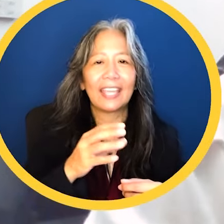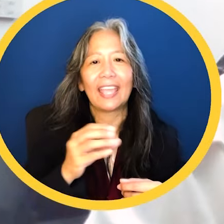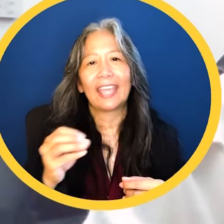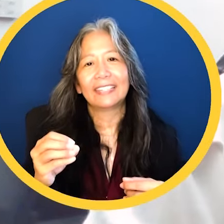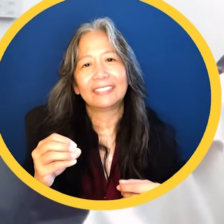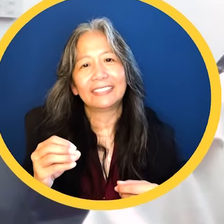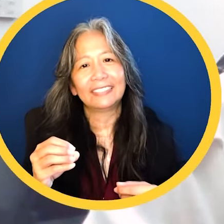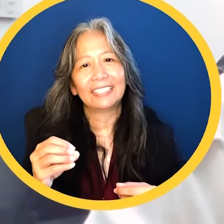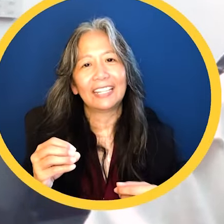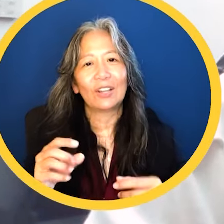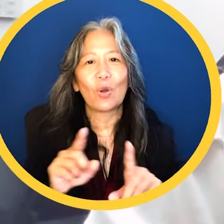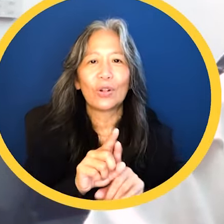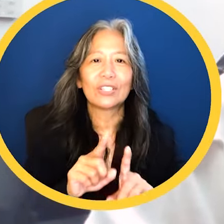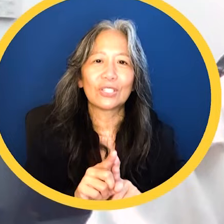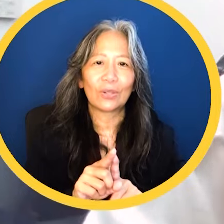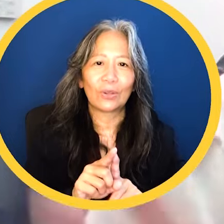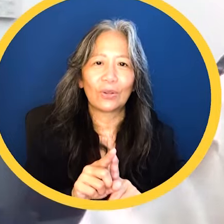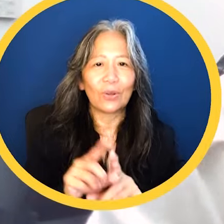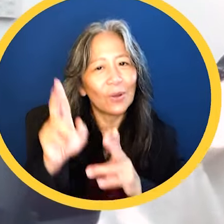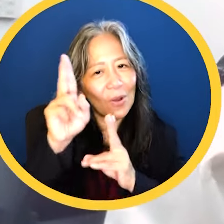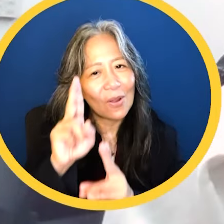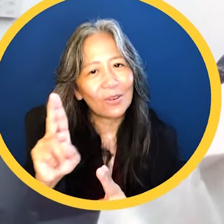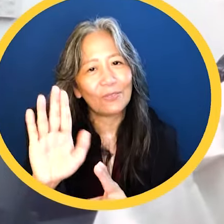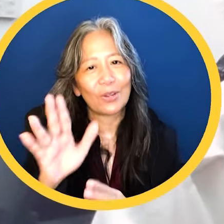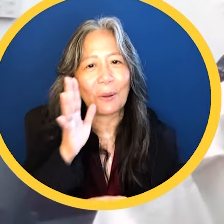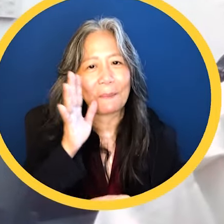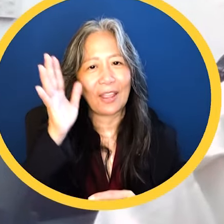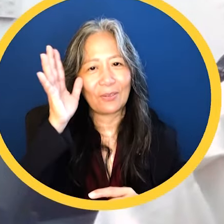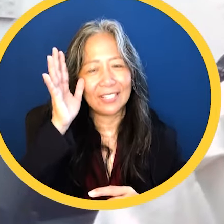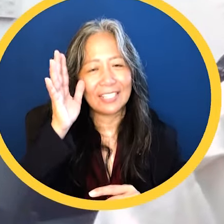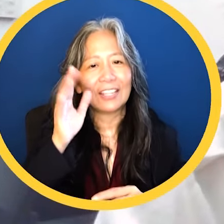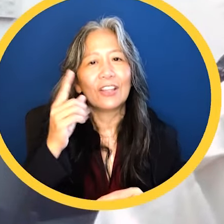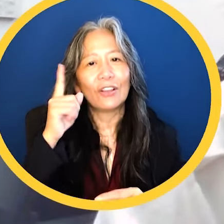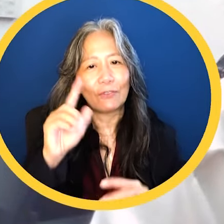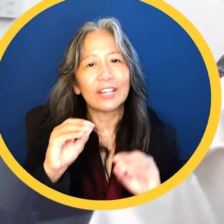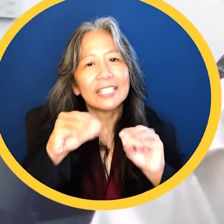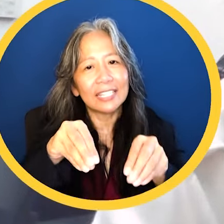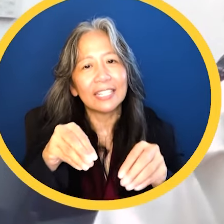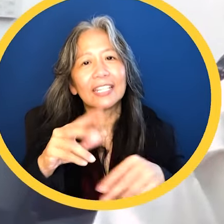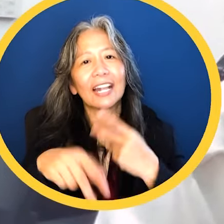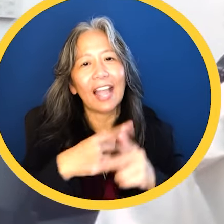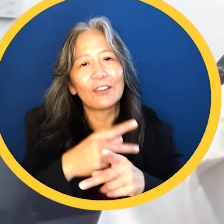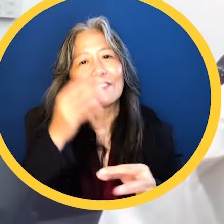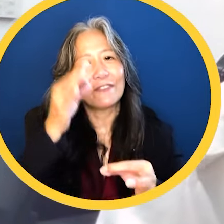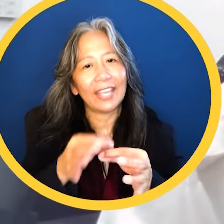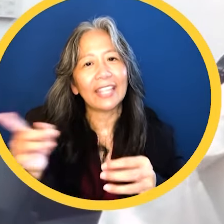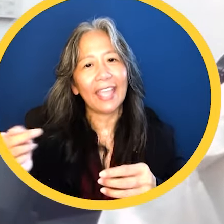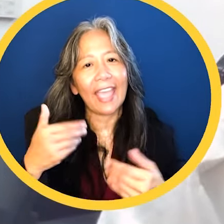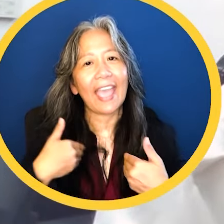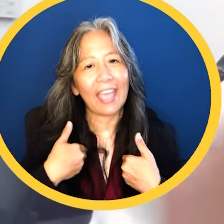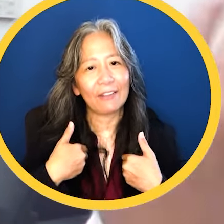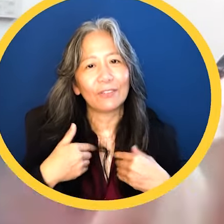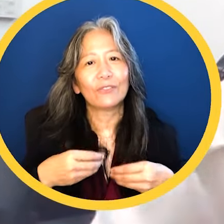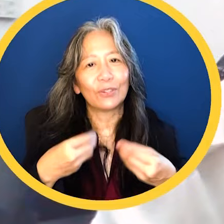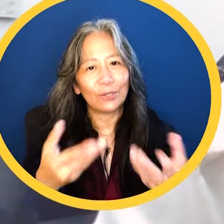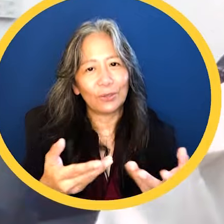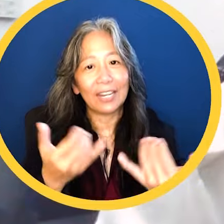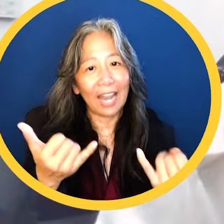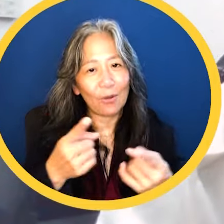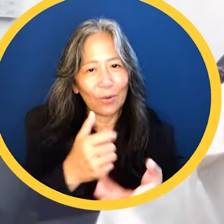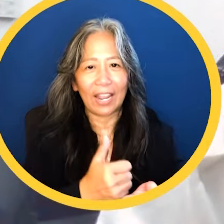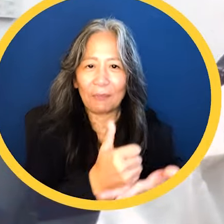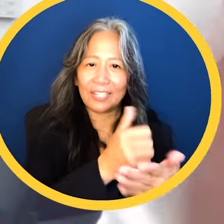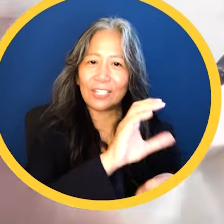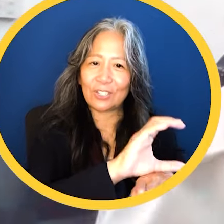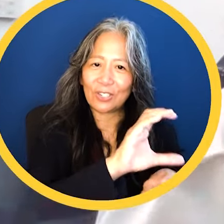parents, and also a tribute to your parents for being able to instill the kind of faith that they were, that they did